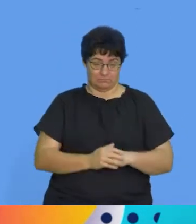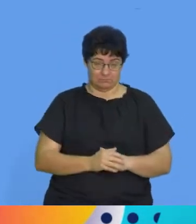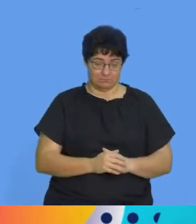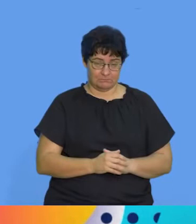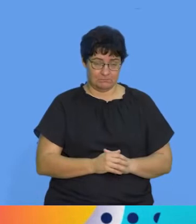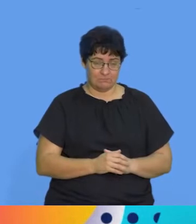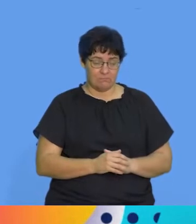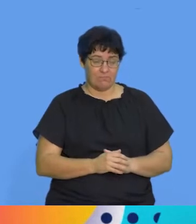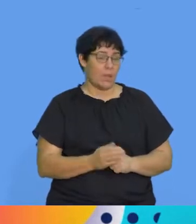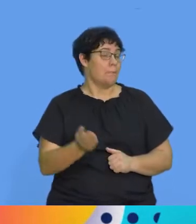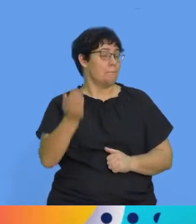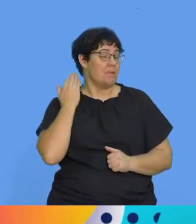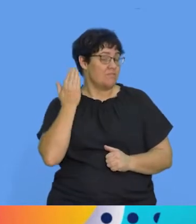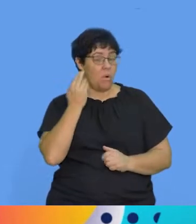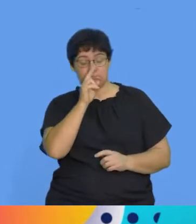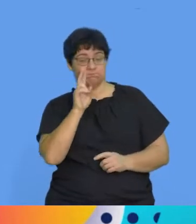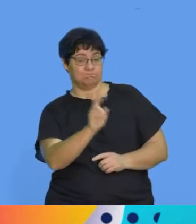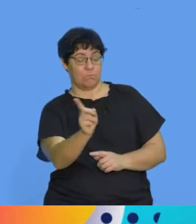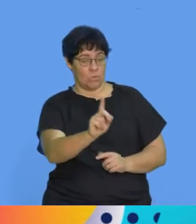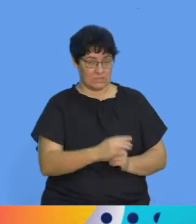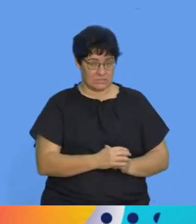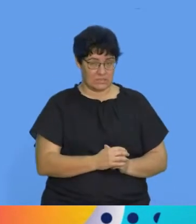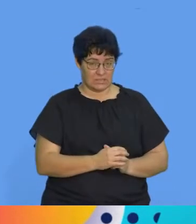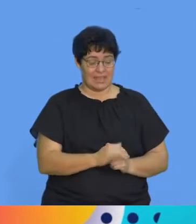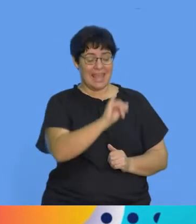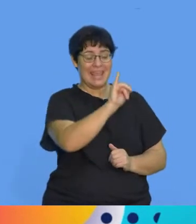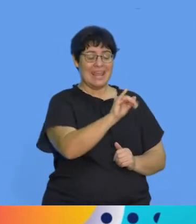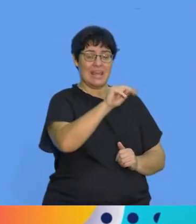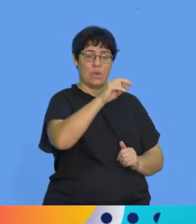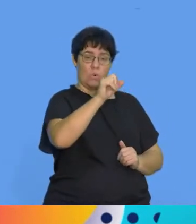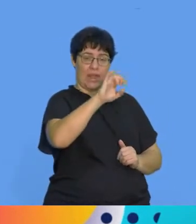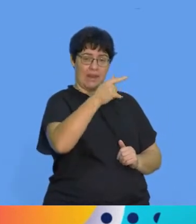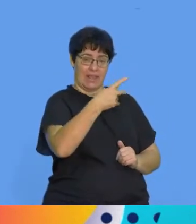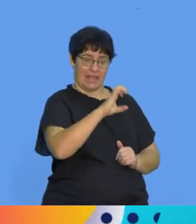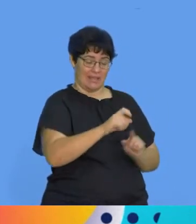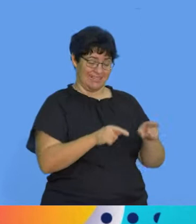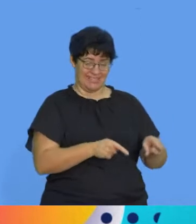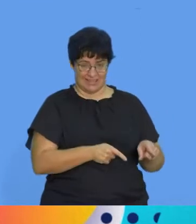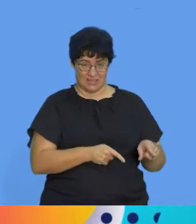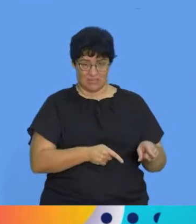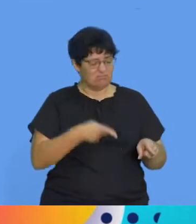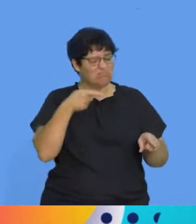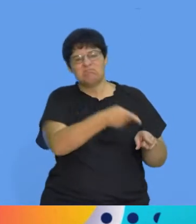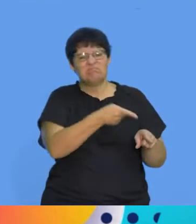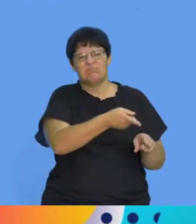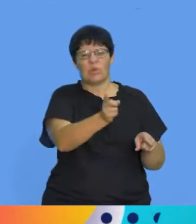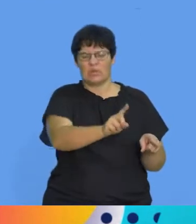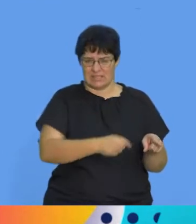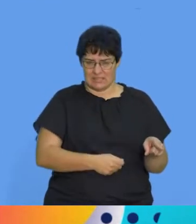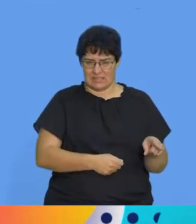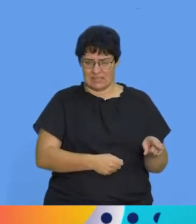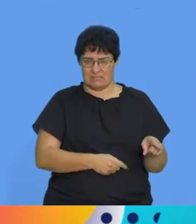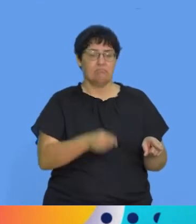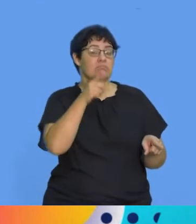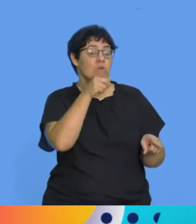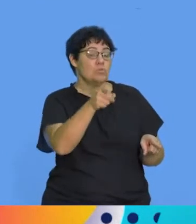the last lesson that we did, we looked at this component called inorganic compounds. And what were they? They were the things that we